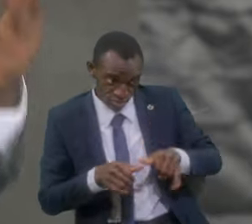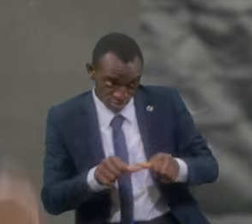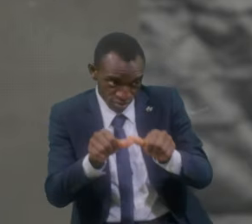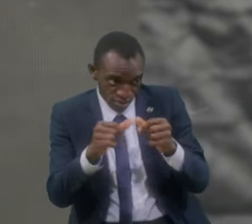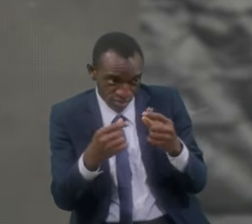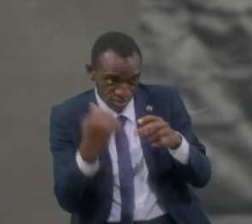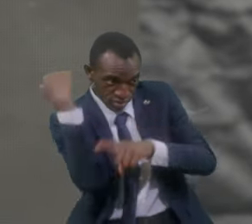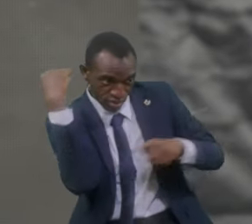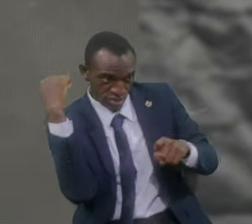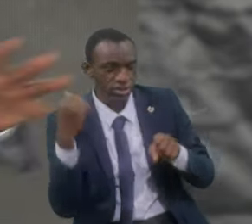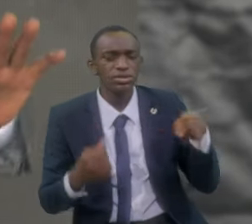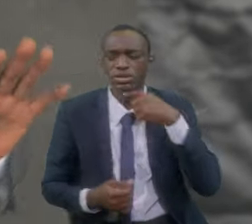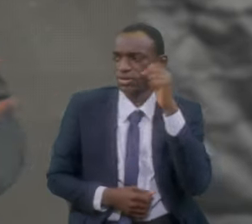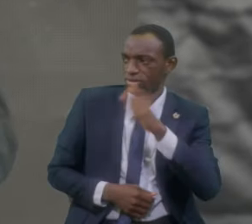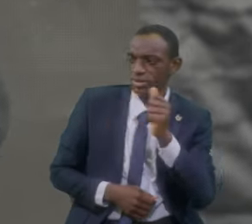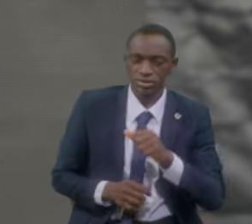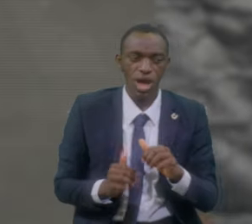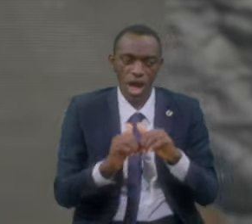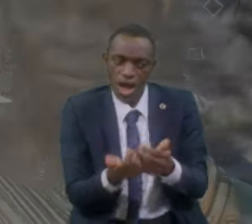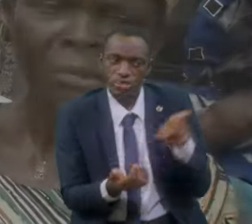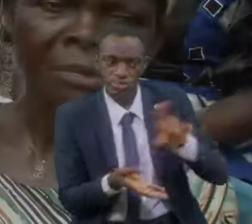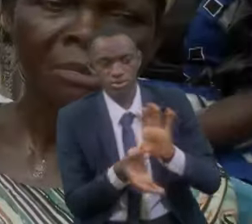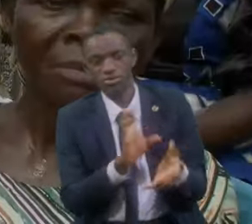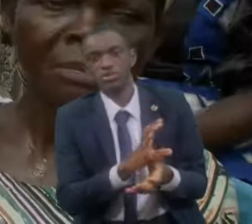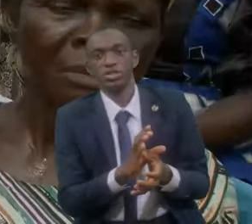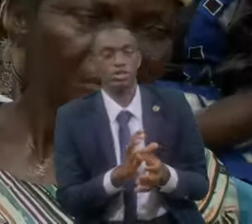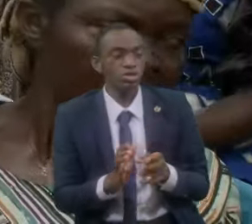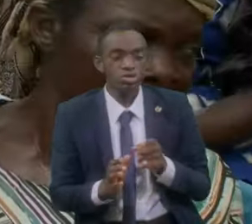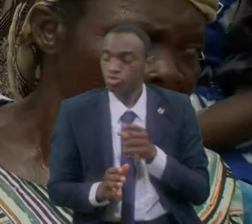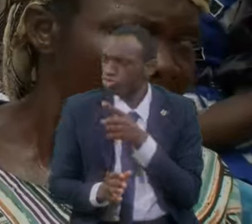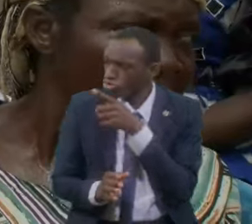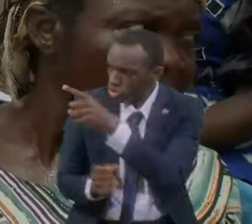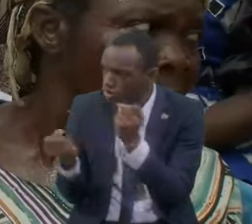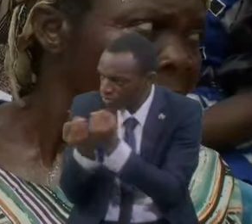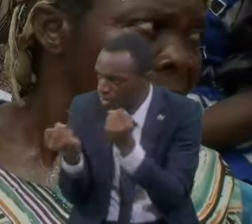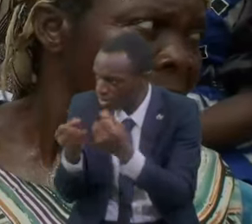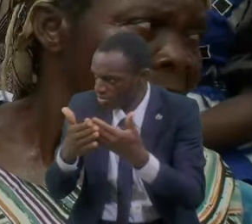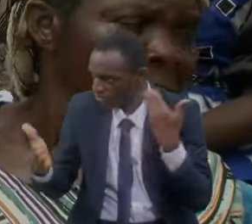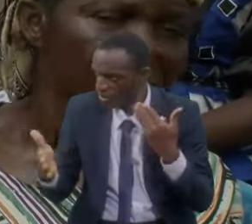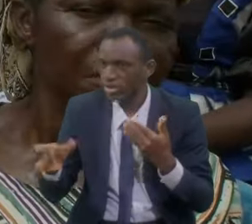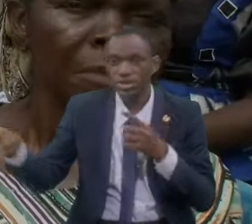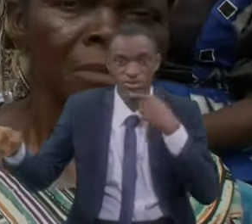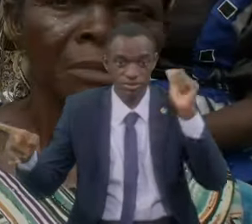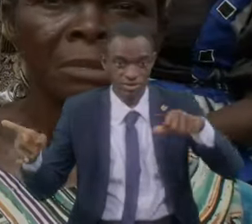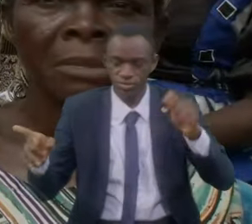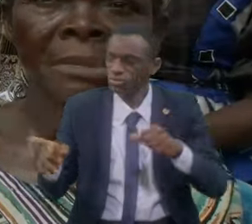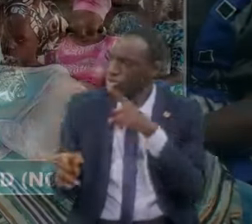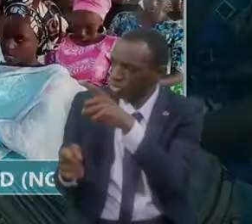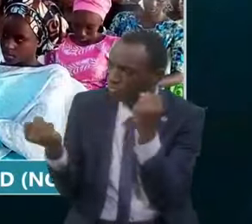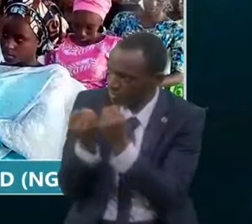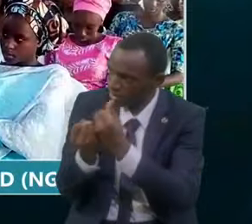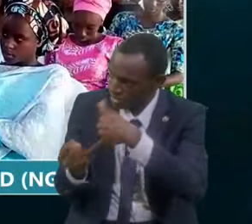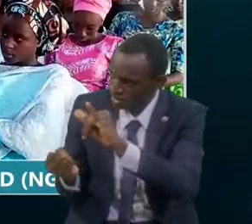conversion? Were you fighting before? Yes. Are you fighting now?